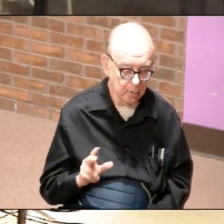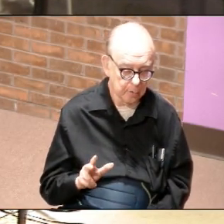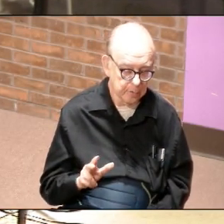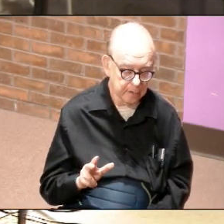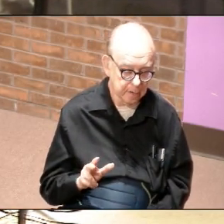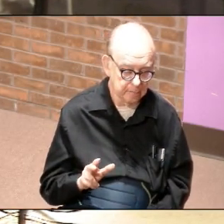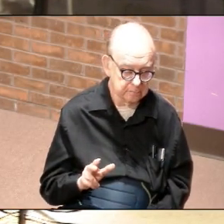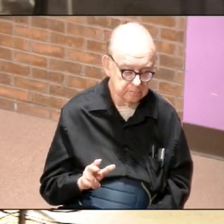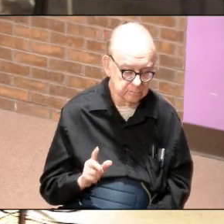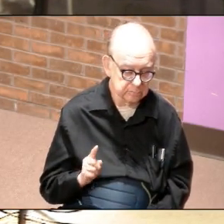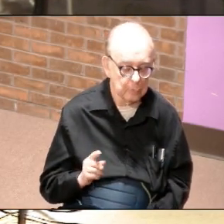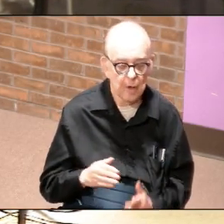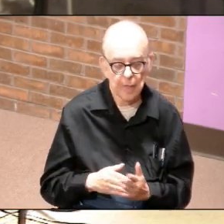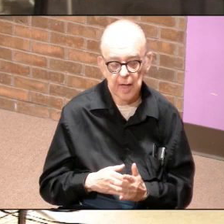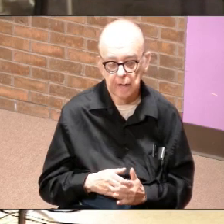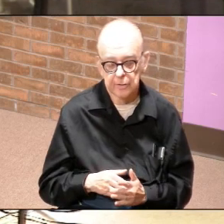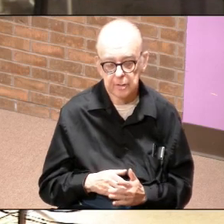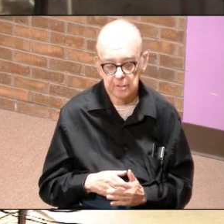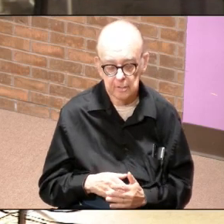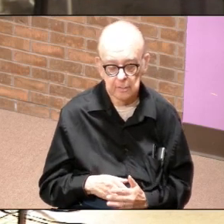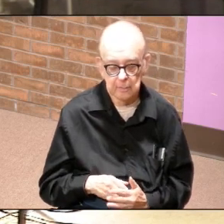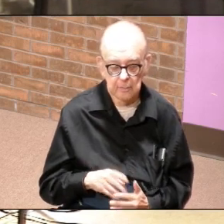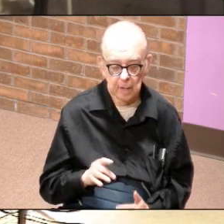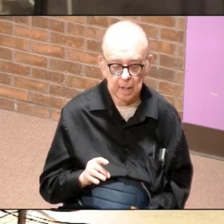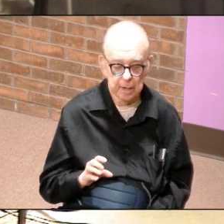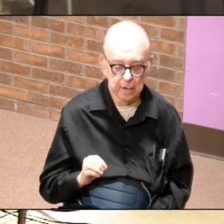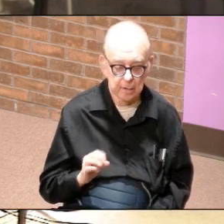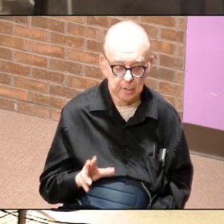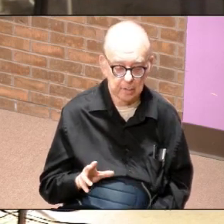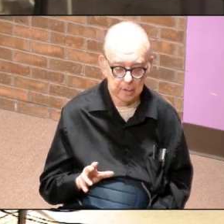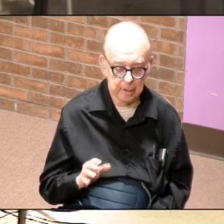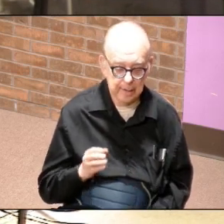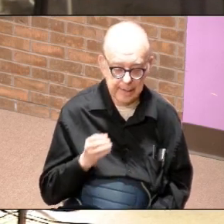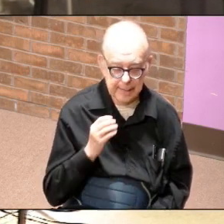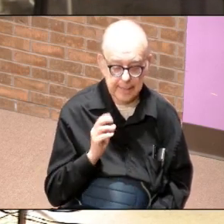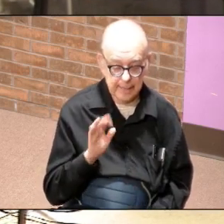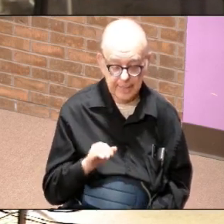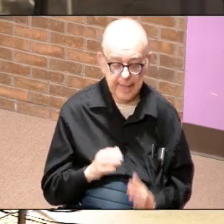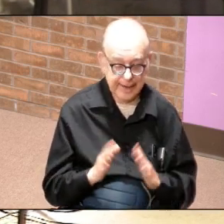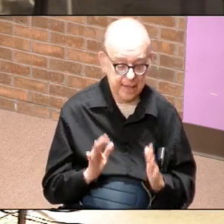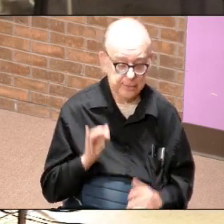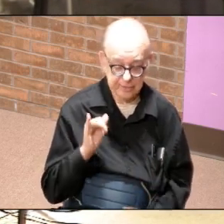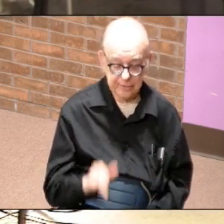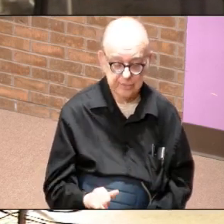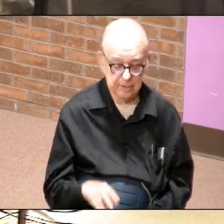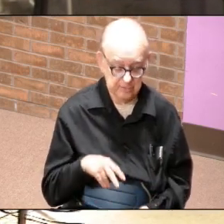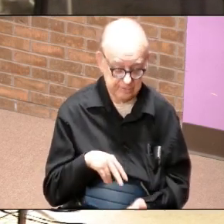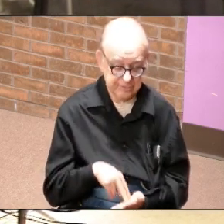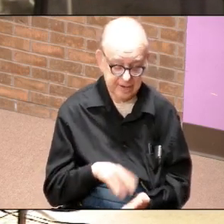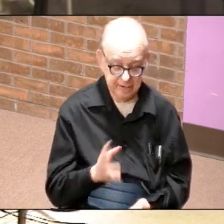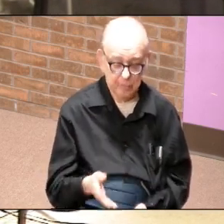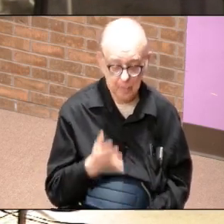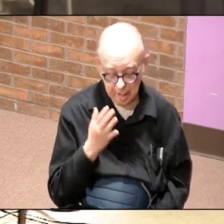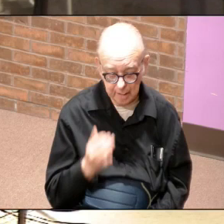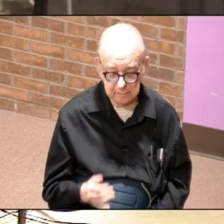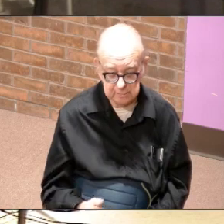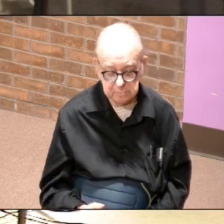was built. And you want to know what? That house was still standing. You want to know